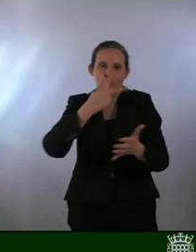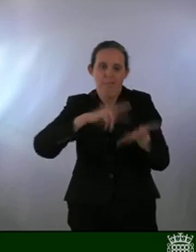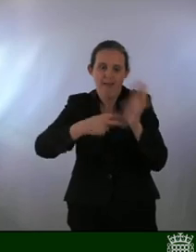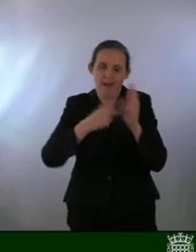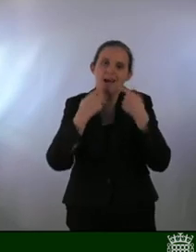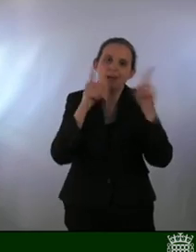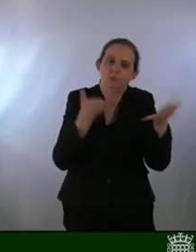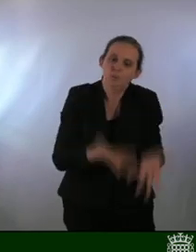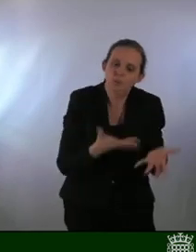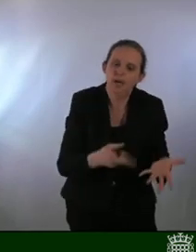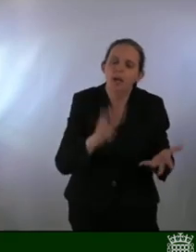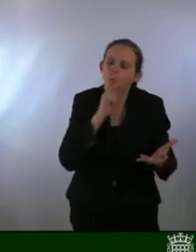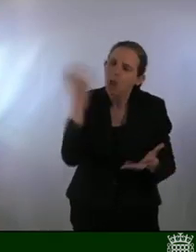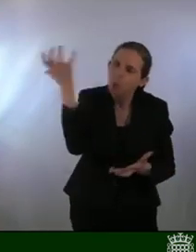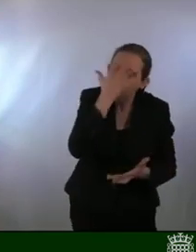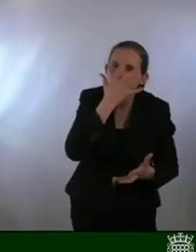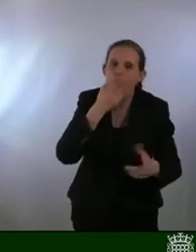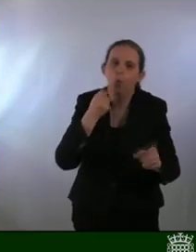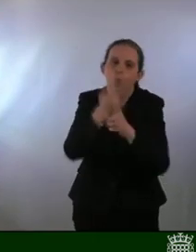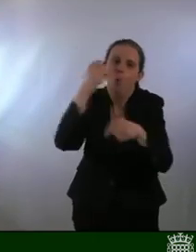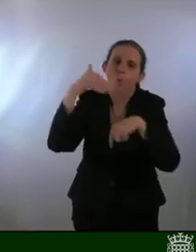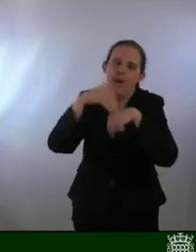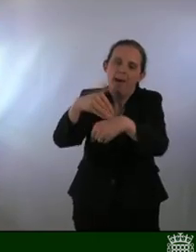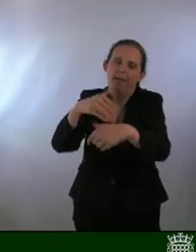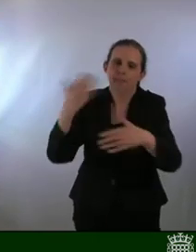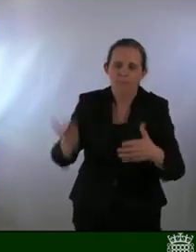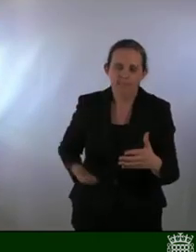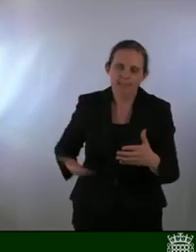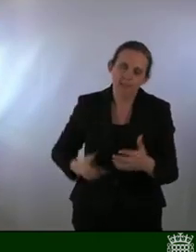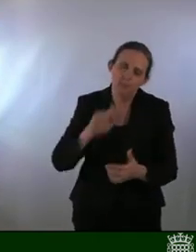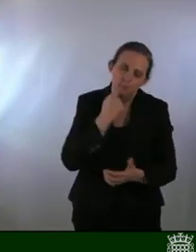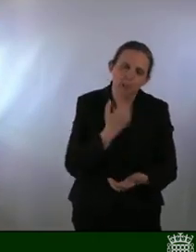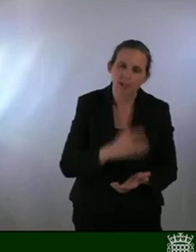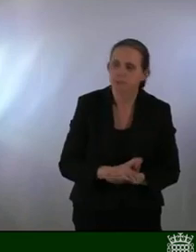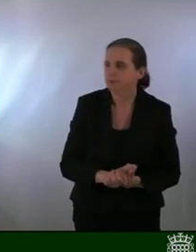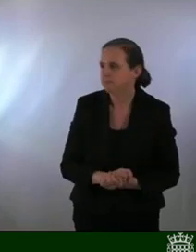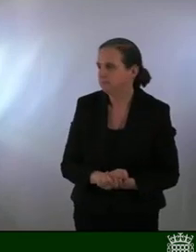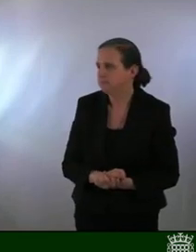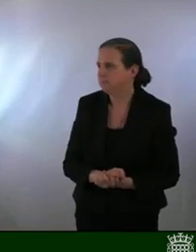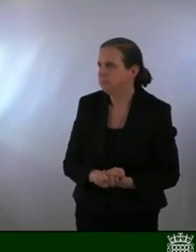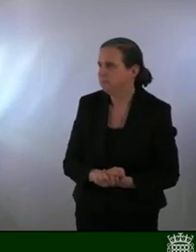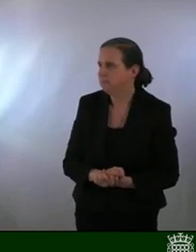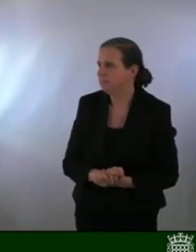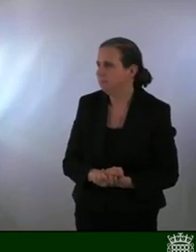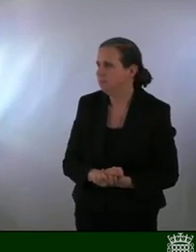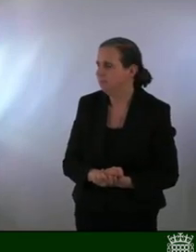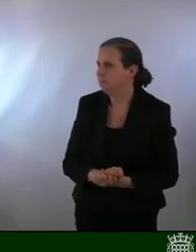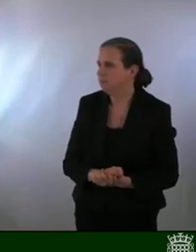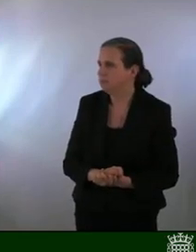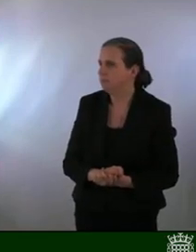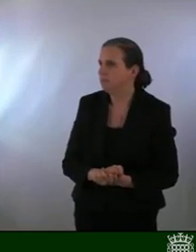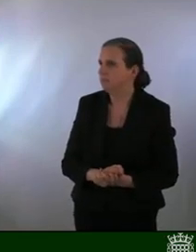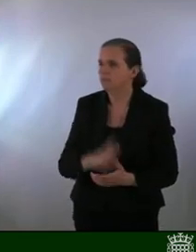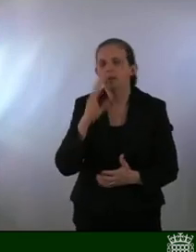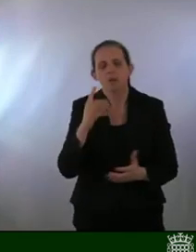have a very significant impact on business. Streeting. Thank you, Mr. Speaker. Professor Costello of UCL says the virus is particularly contagious